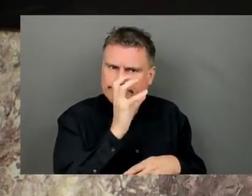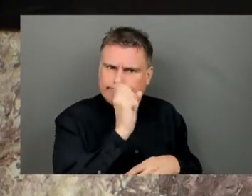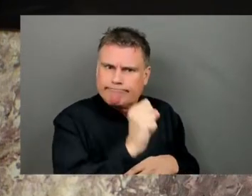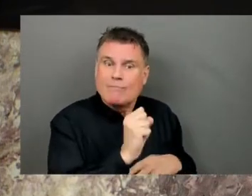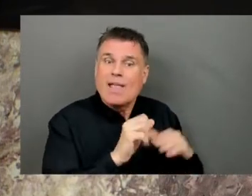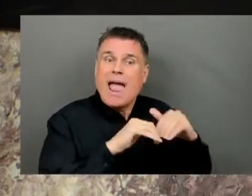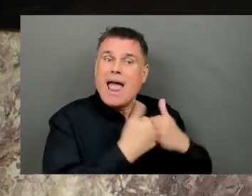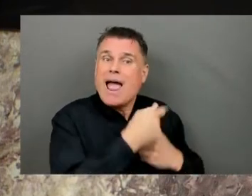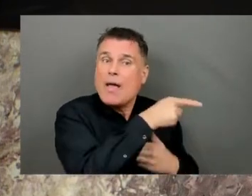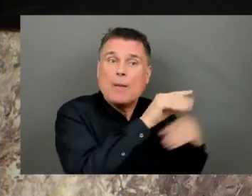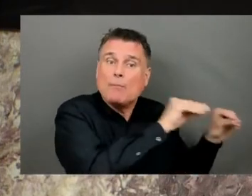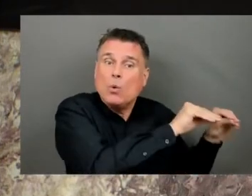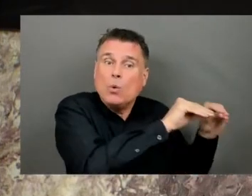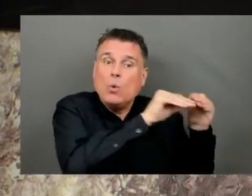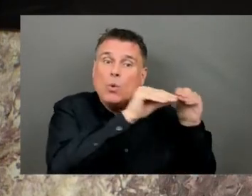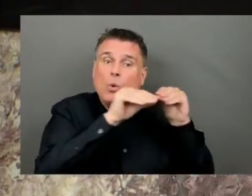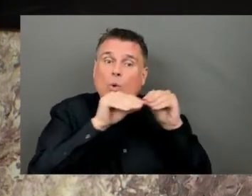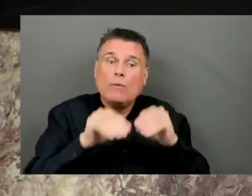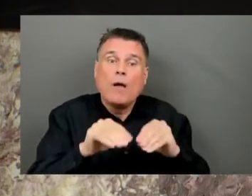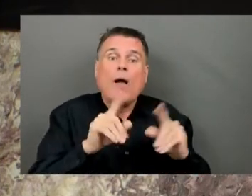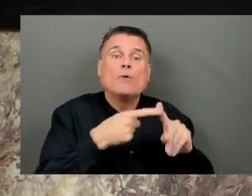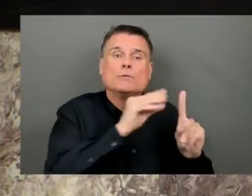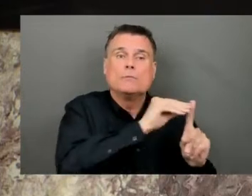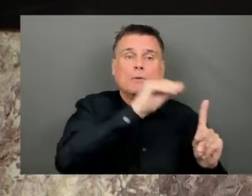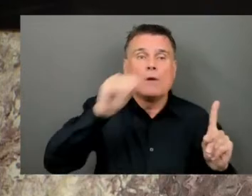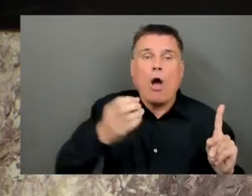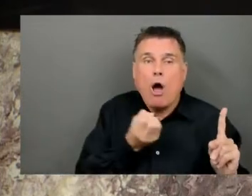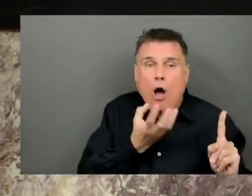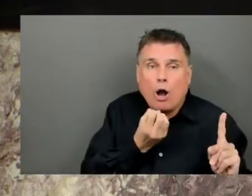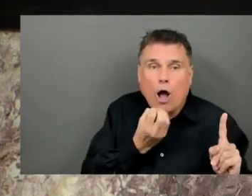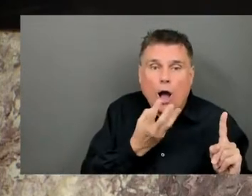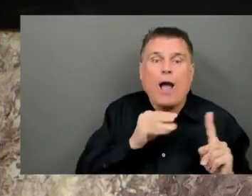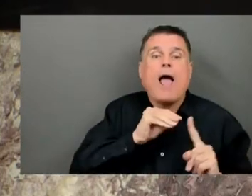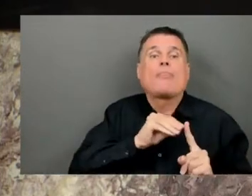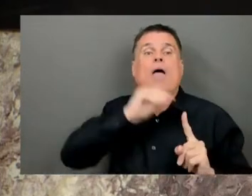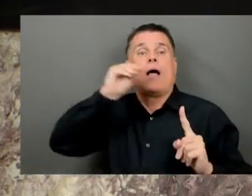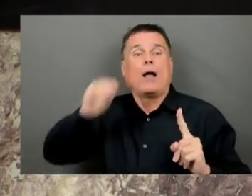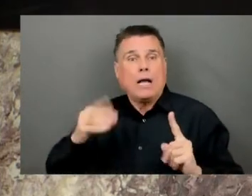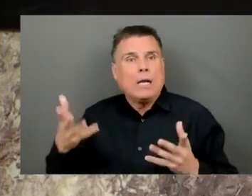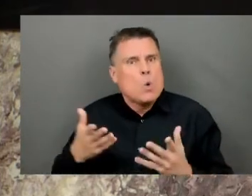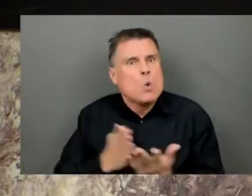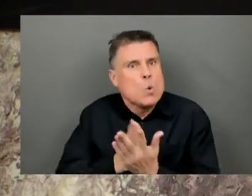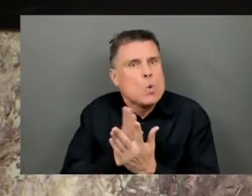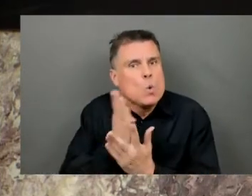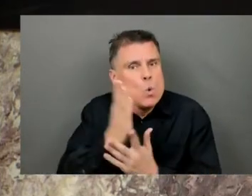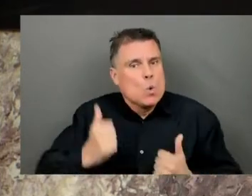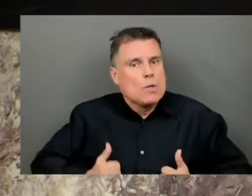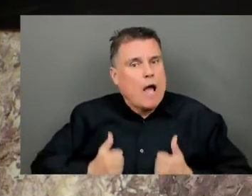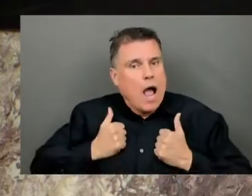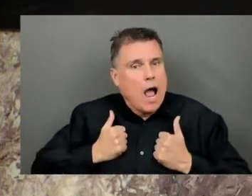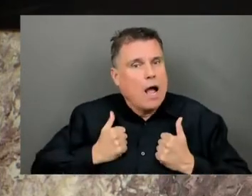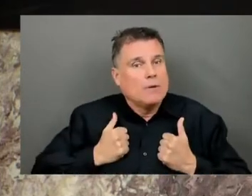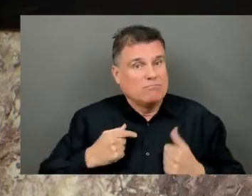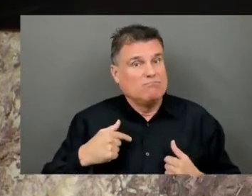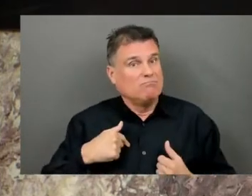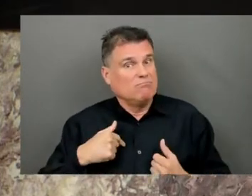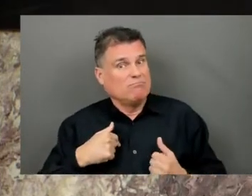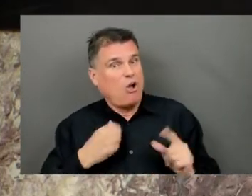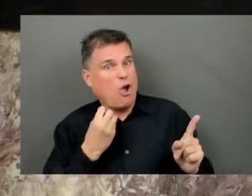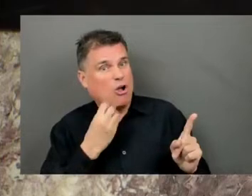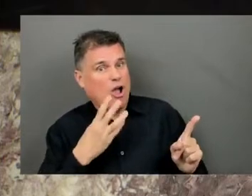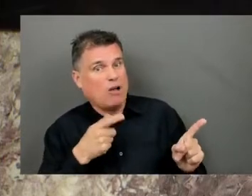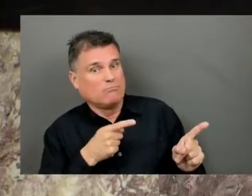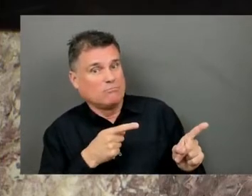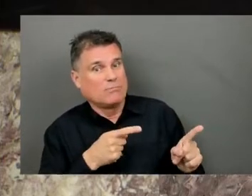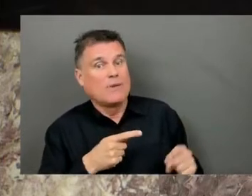regiment in the British Army was still stationed at Stonecutters Island in Hong Kong. And our uncle, who also moved from Hong Kong to British Columbia and lives in Coquitlam, Tirith